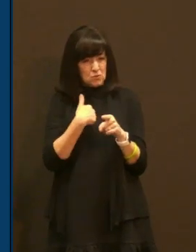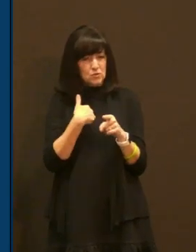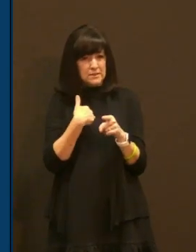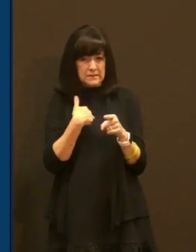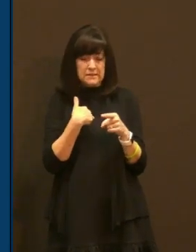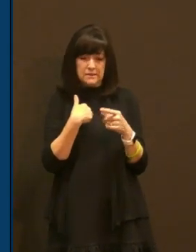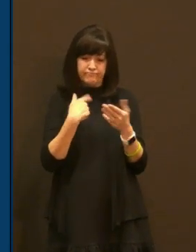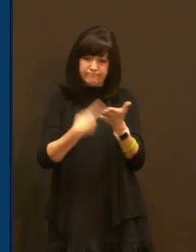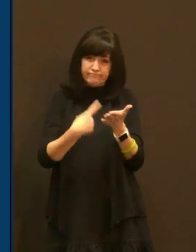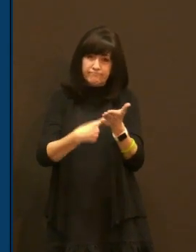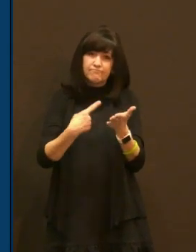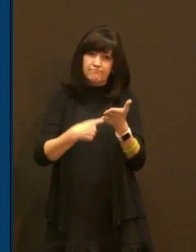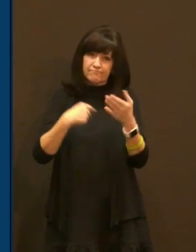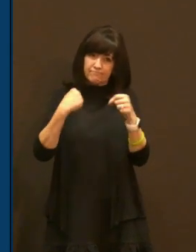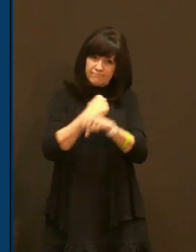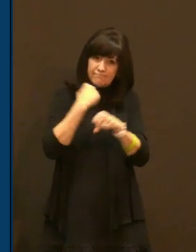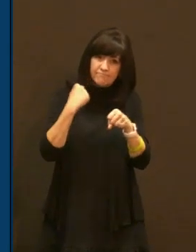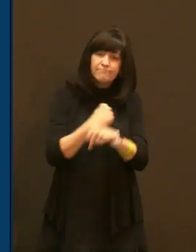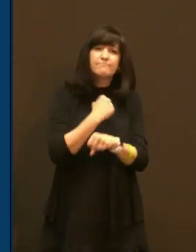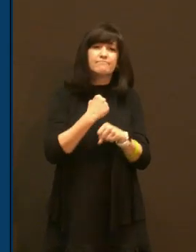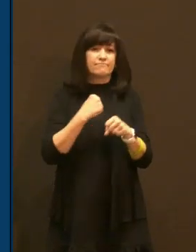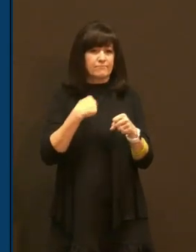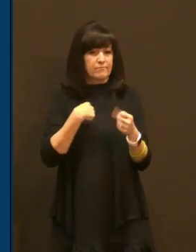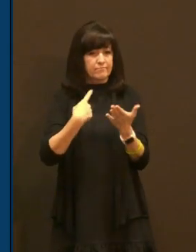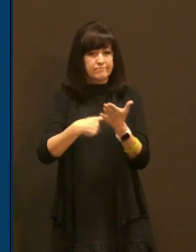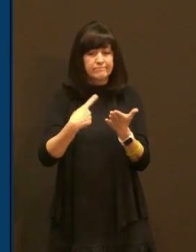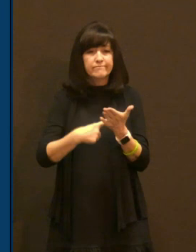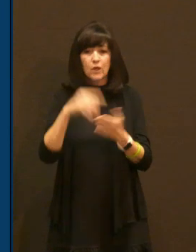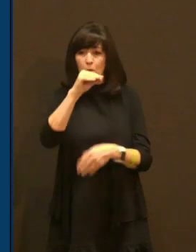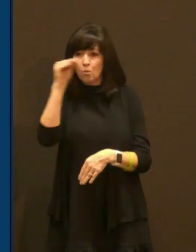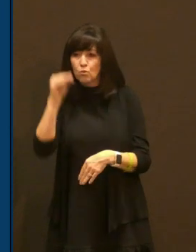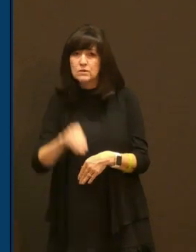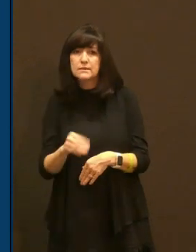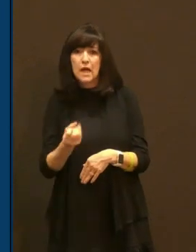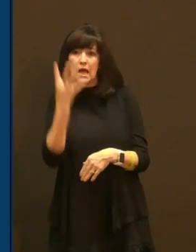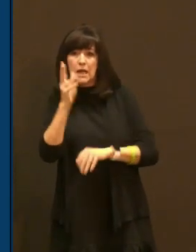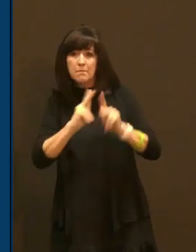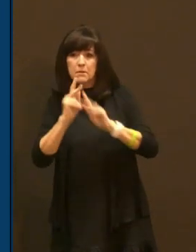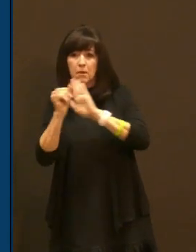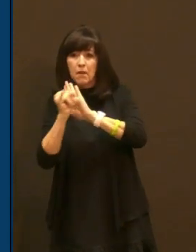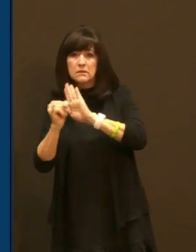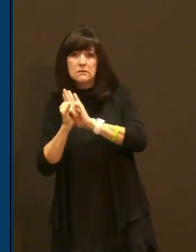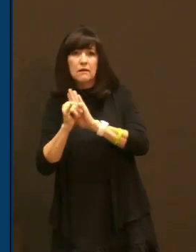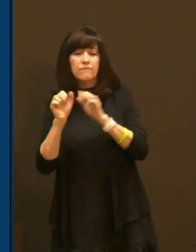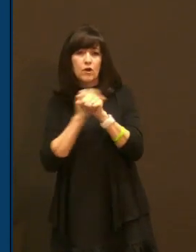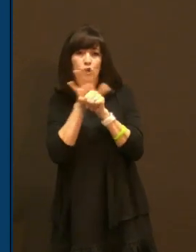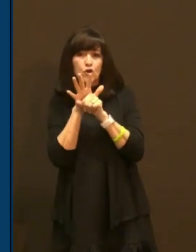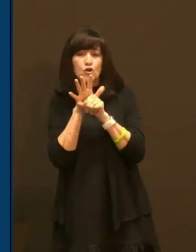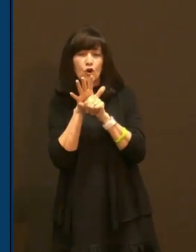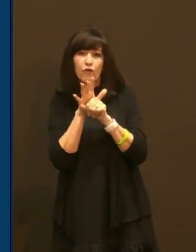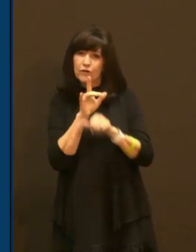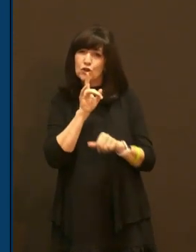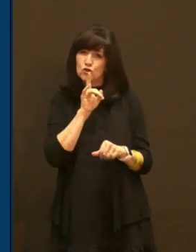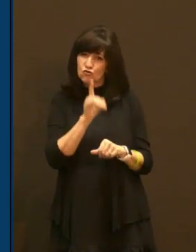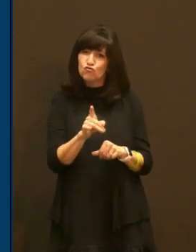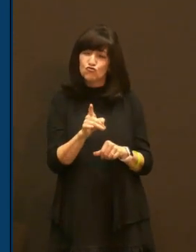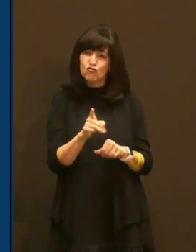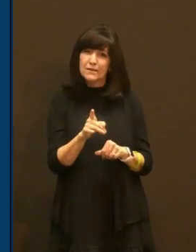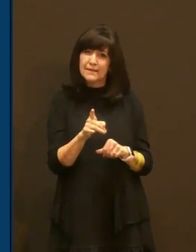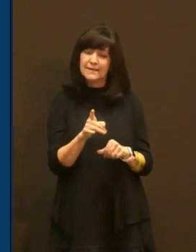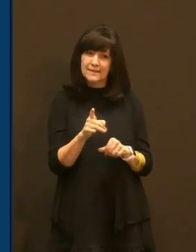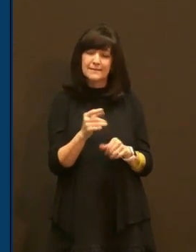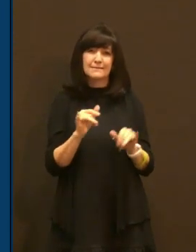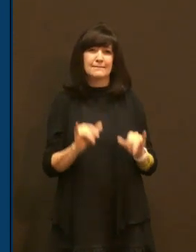conditions, we talk about percent positive, we talk about hospitalizations, it really is kind of easy to